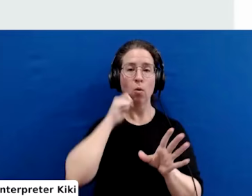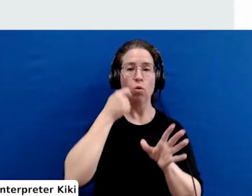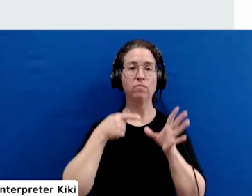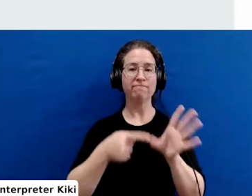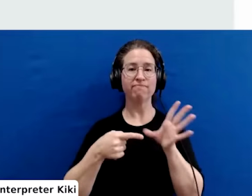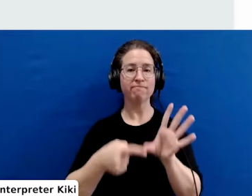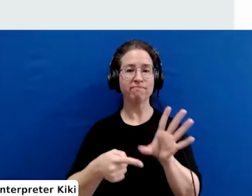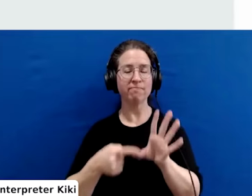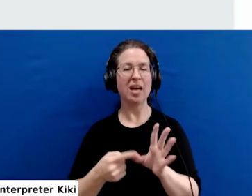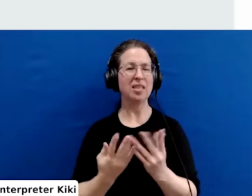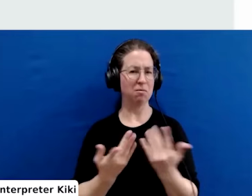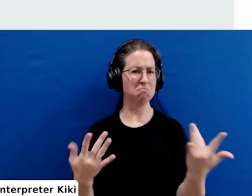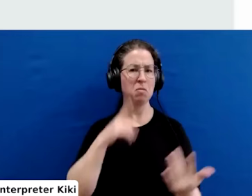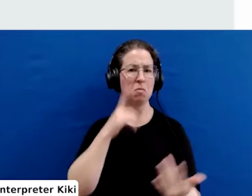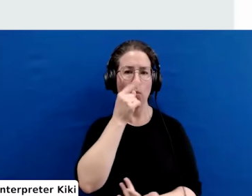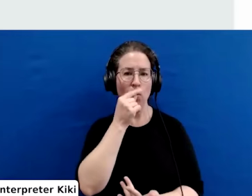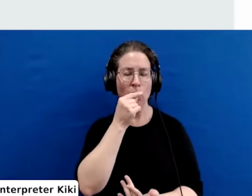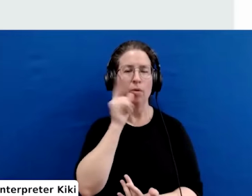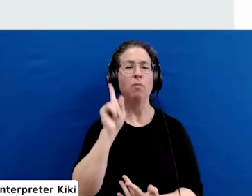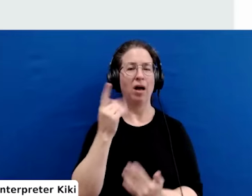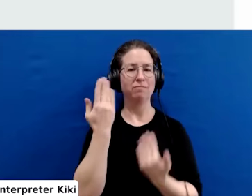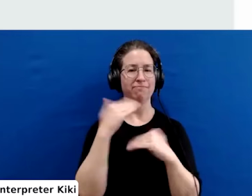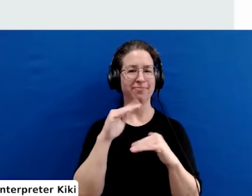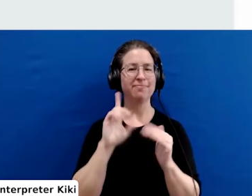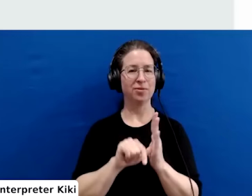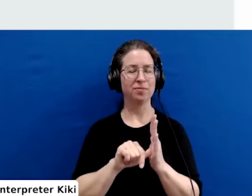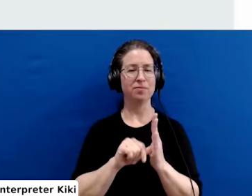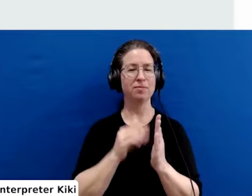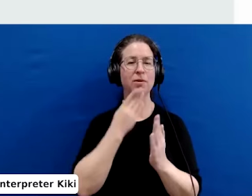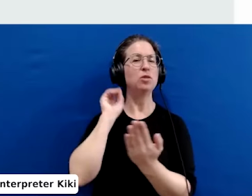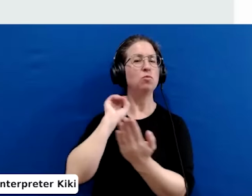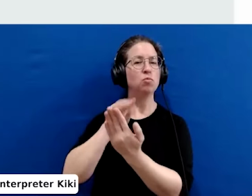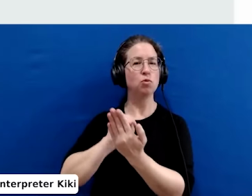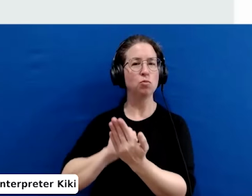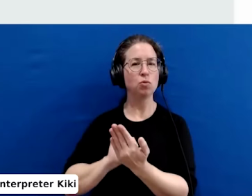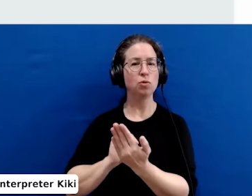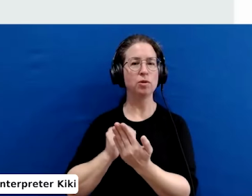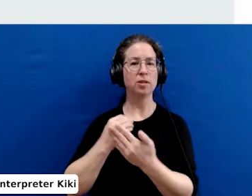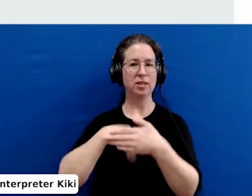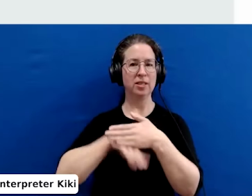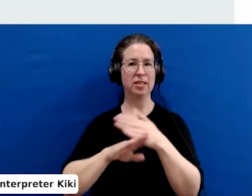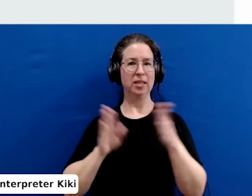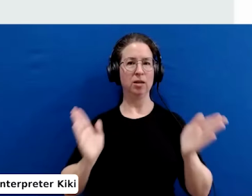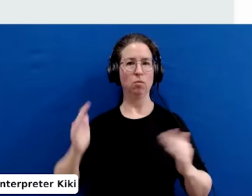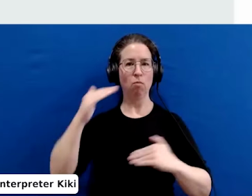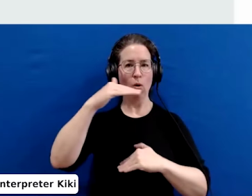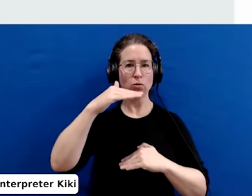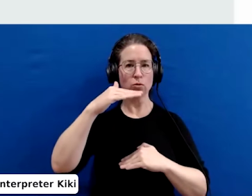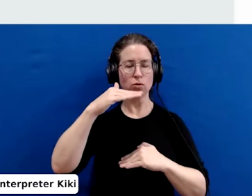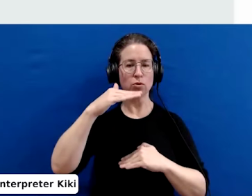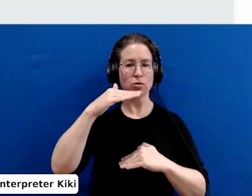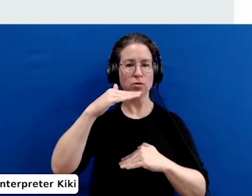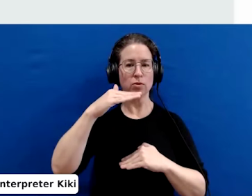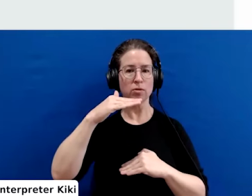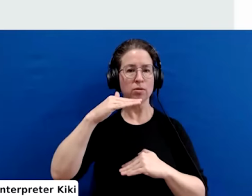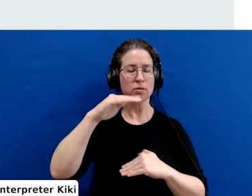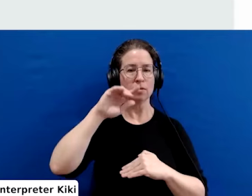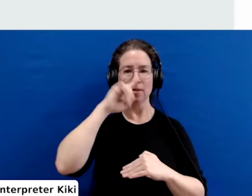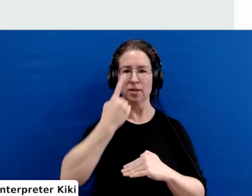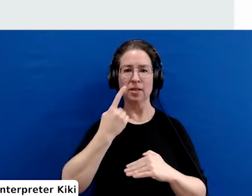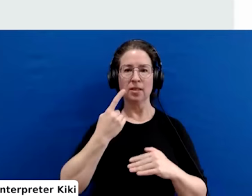questions as possible. Please feel free to put your questions in the Q&A throughout the webinar. We will not be answering